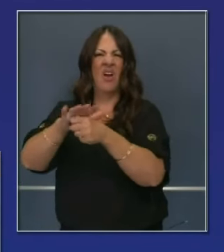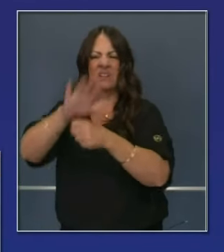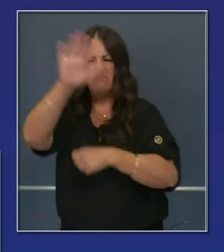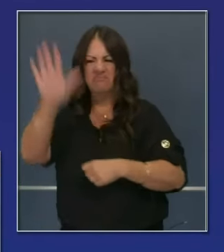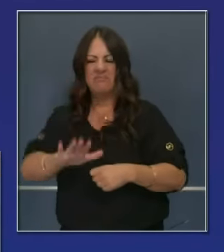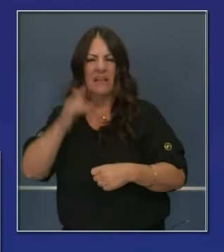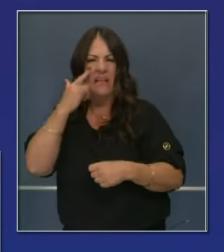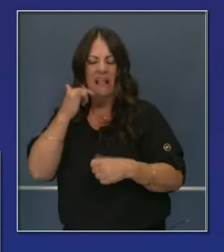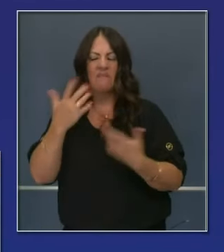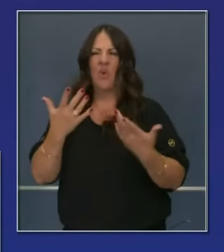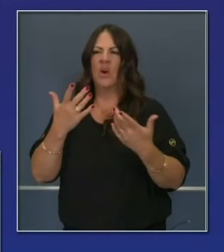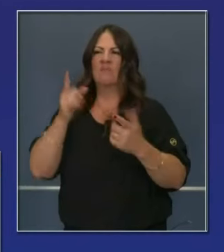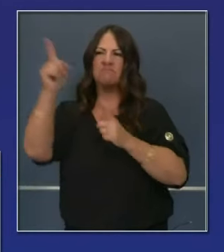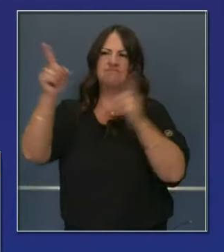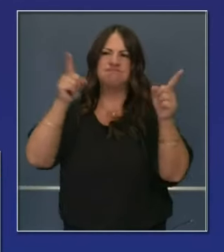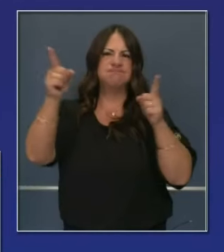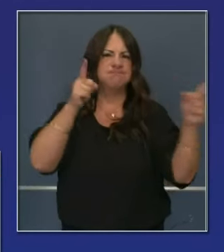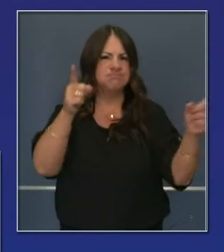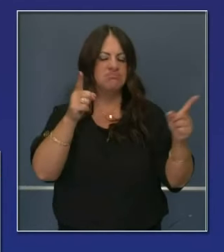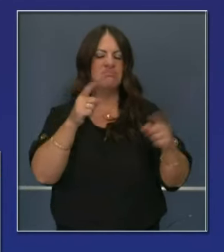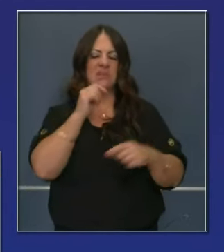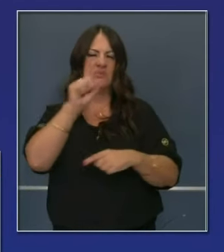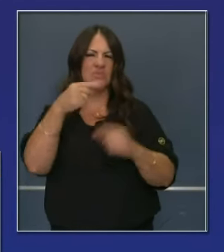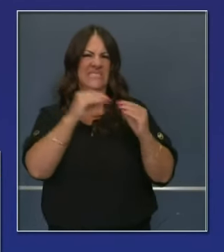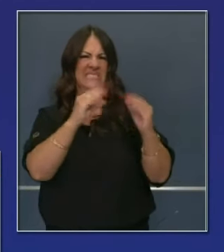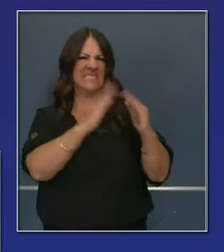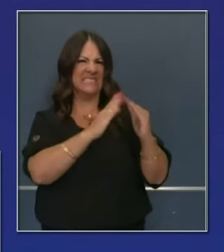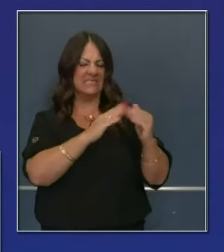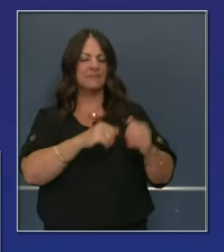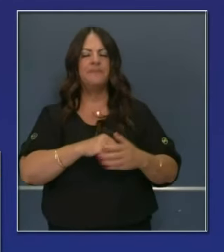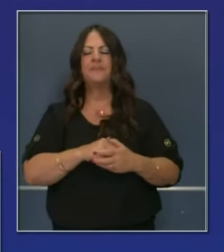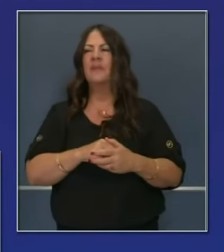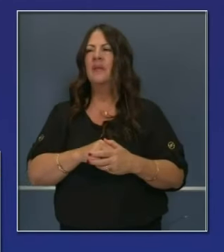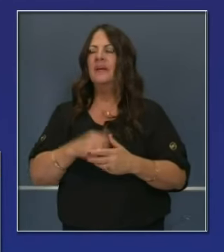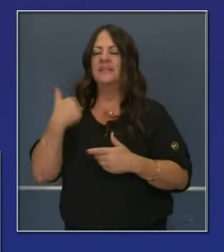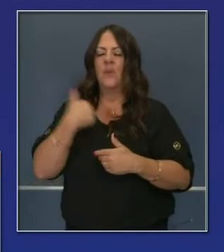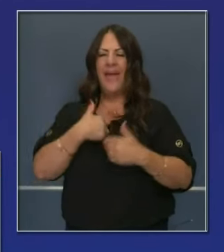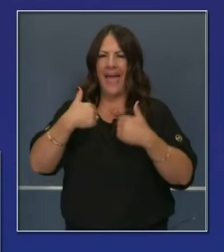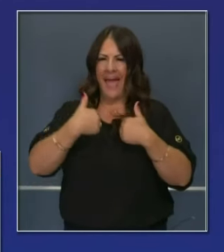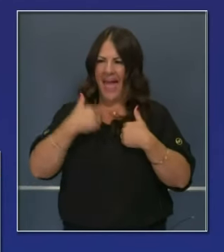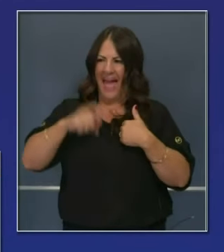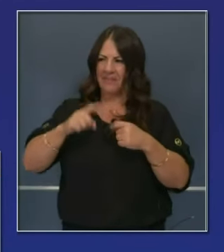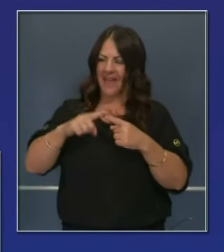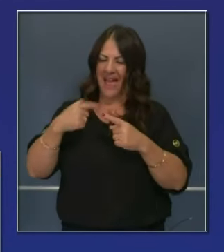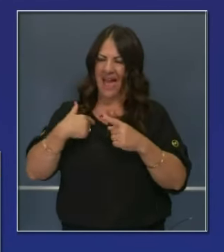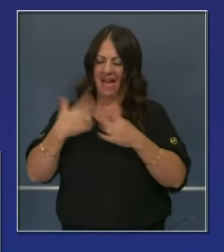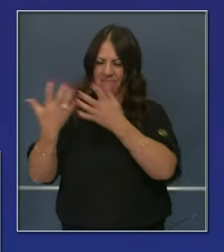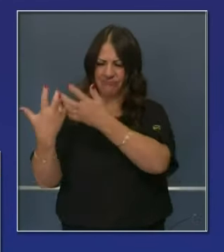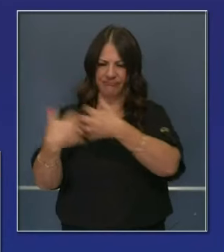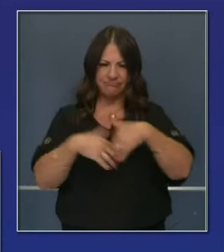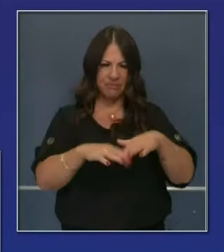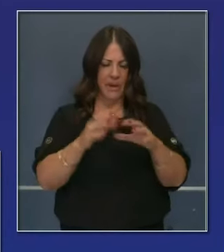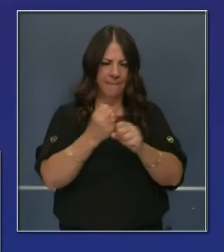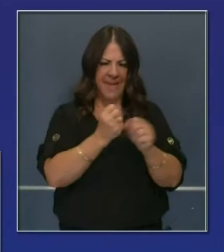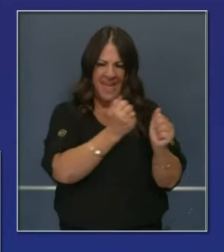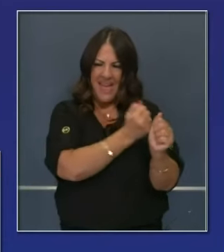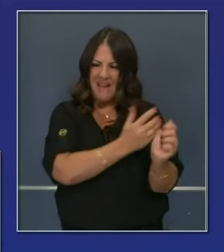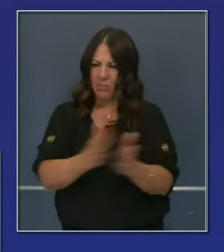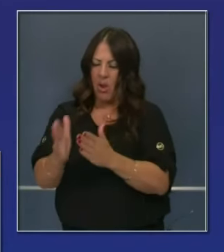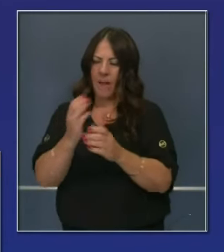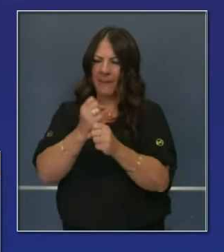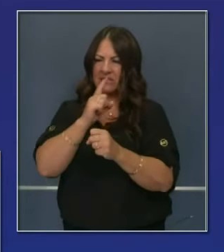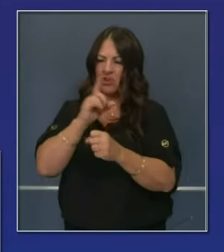being worked through with our respective teams. Again, logistics teams and the team we assembled that are looking